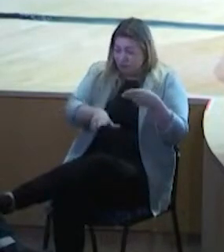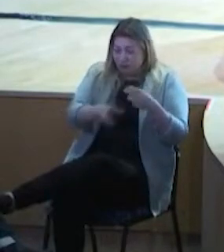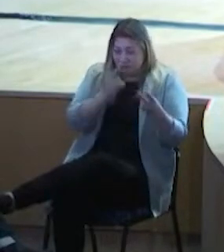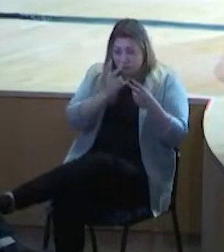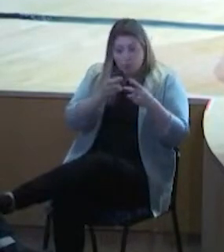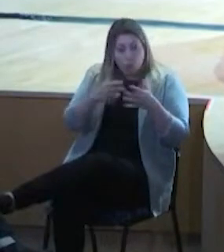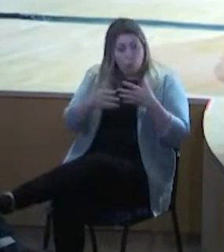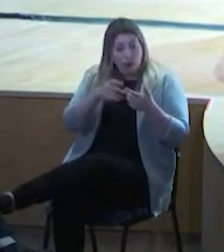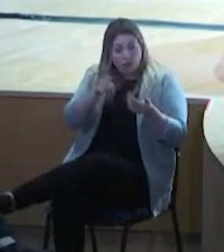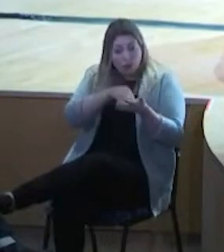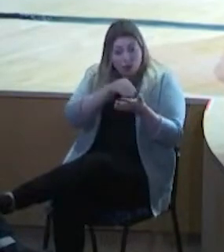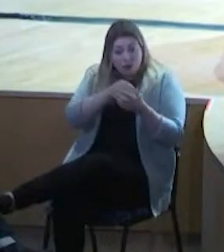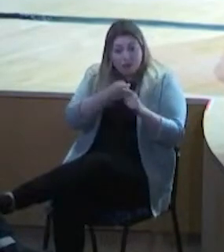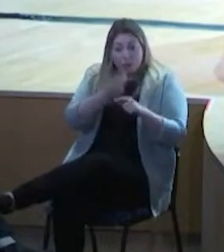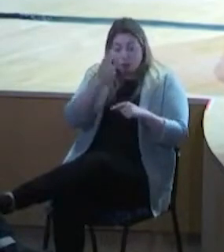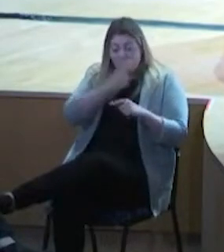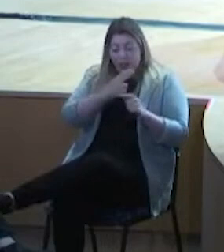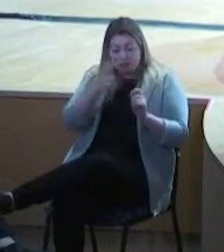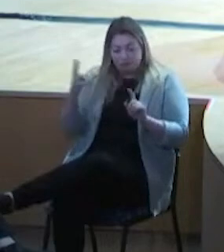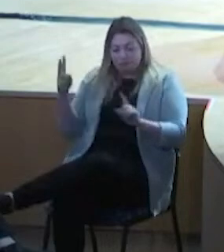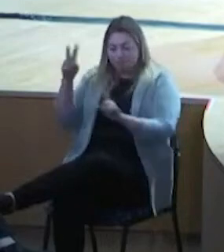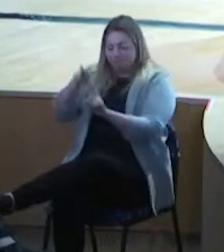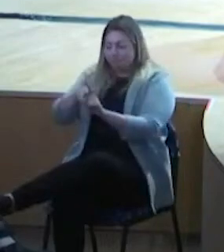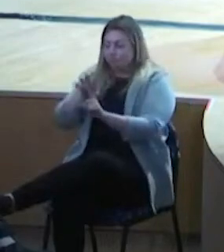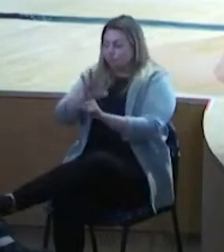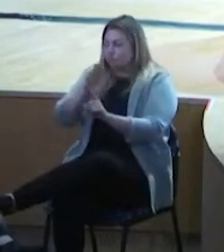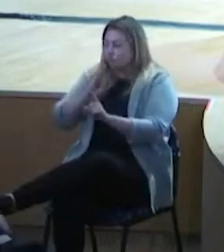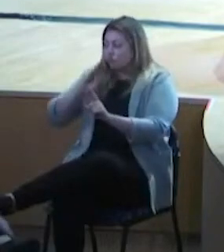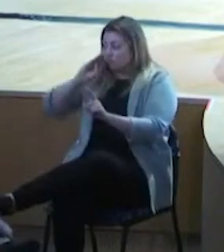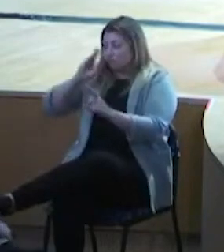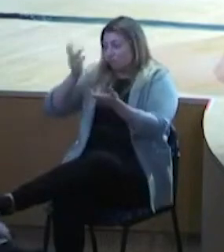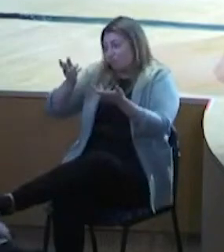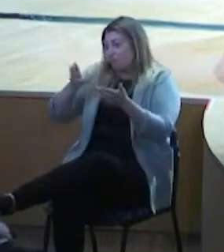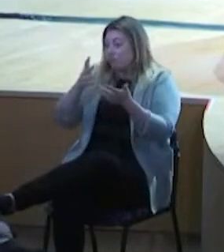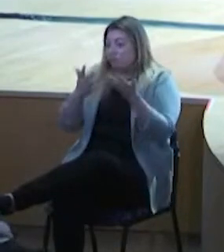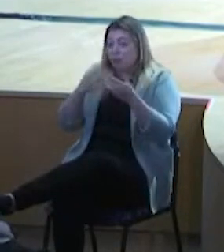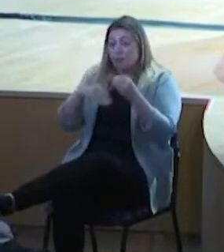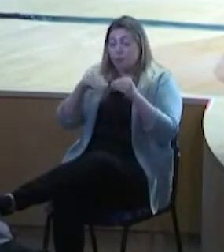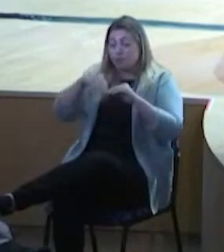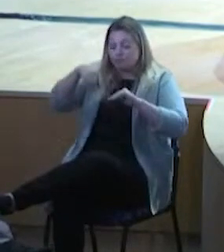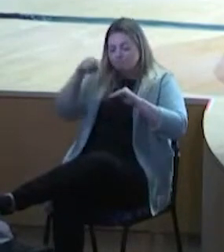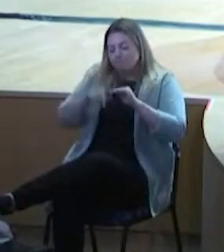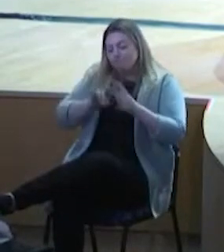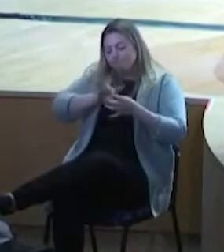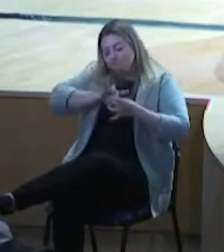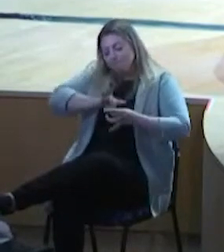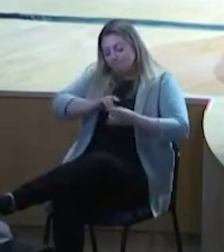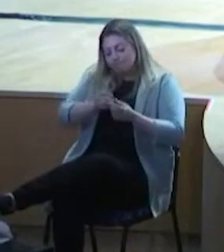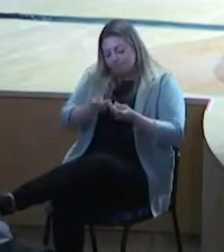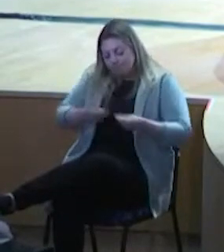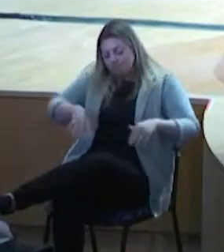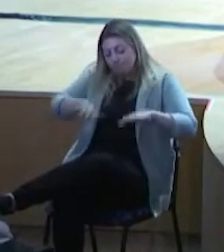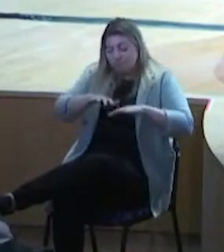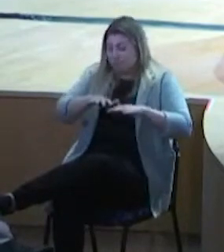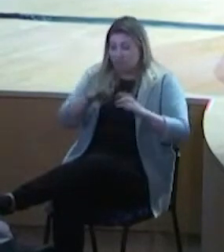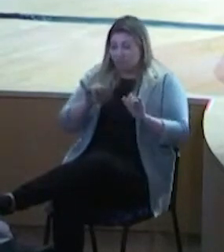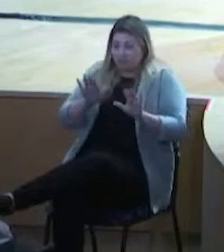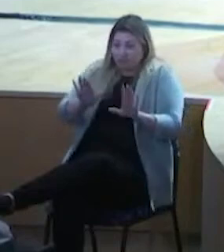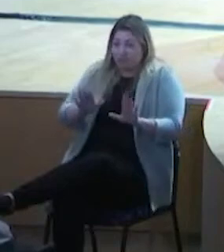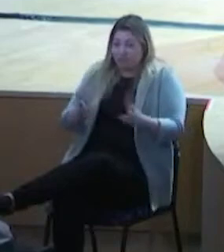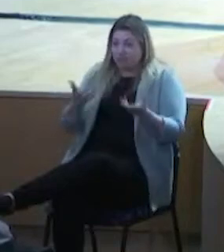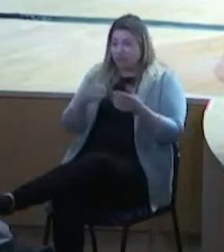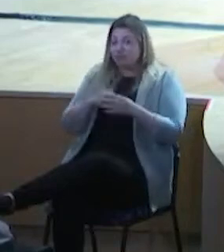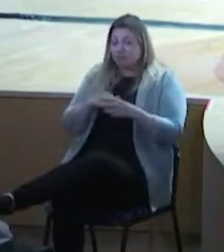learn from Hawaii back to where you're from, and maybe it's just a deeper connection to a place, that would be awesome. You